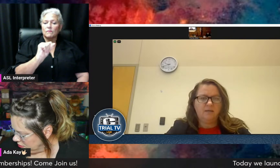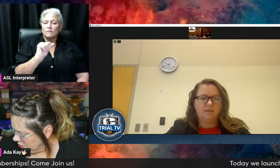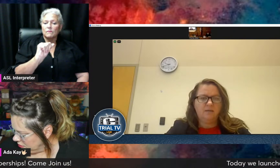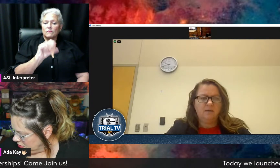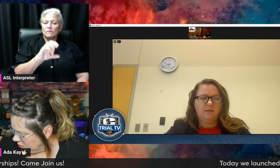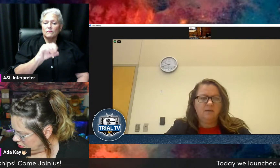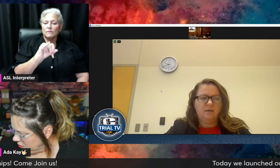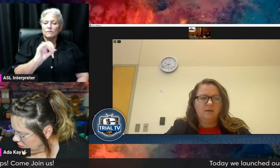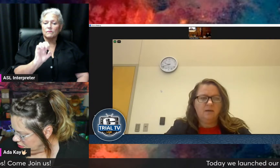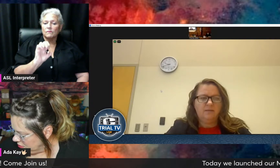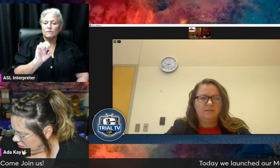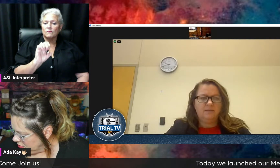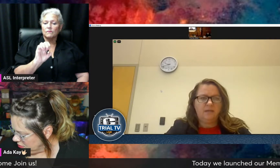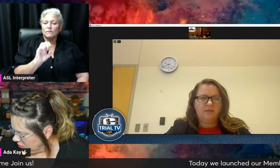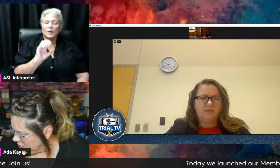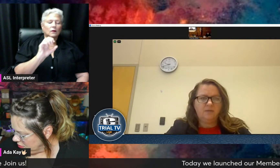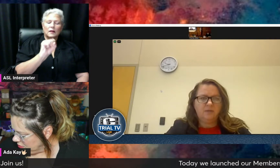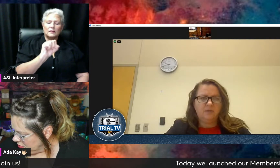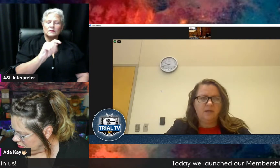STACI